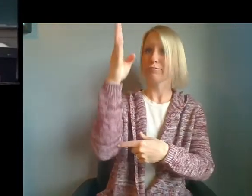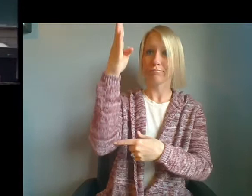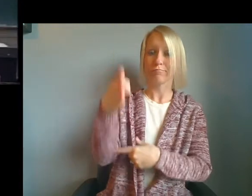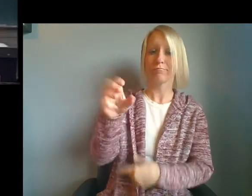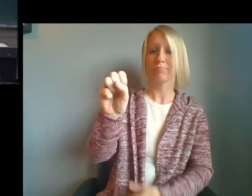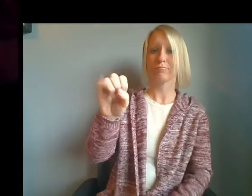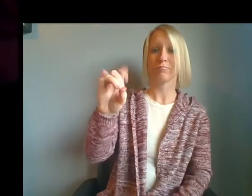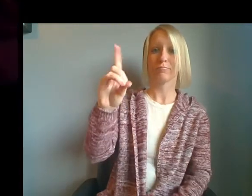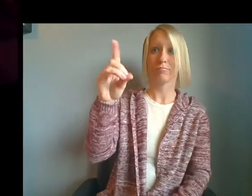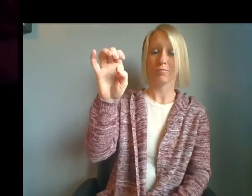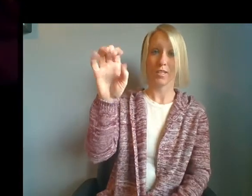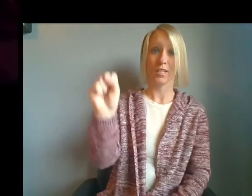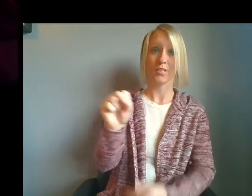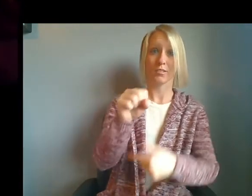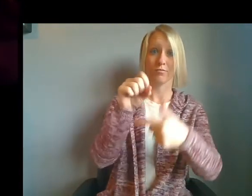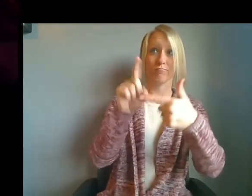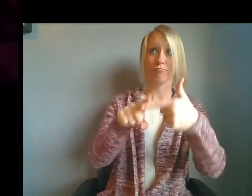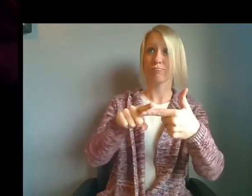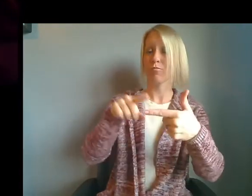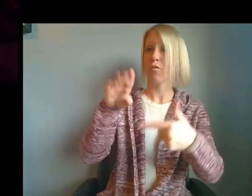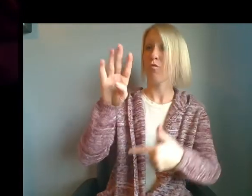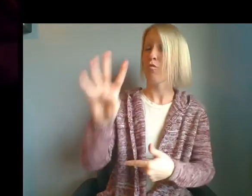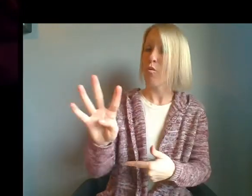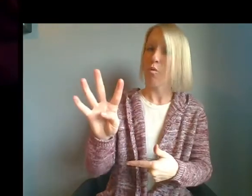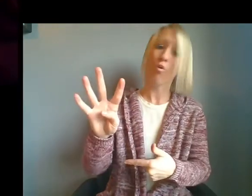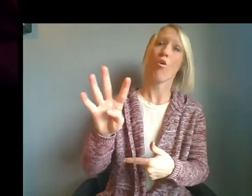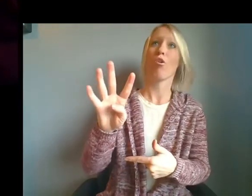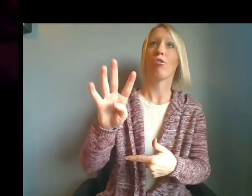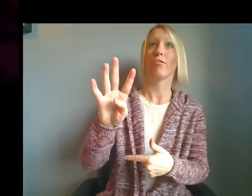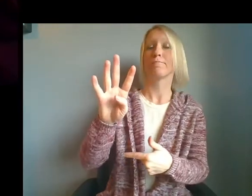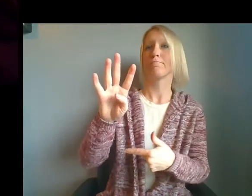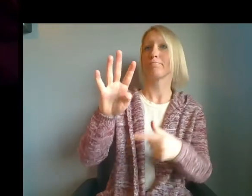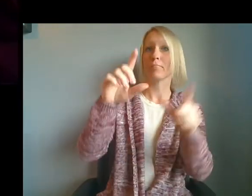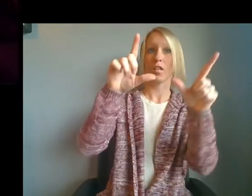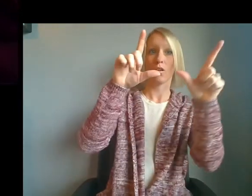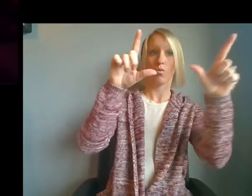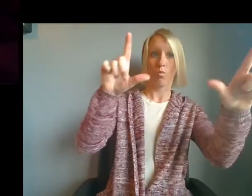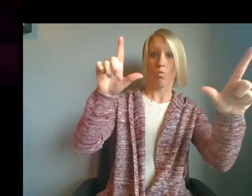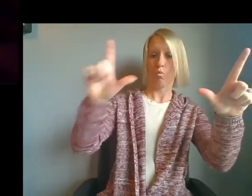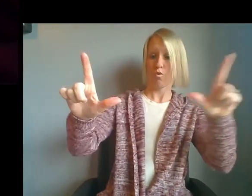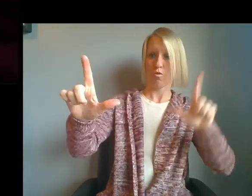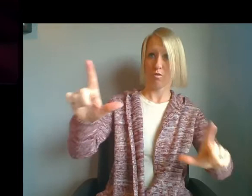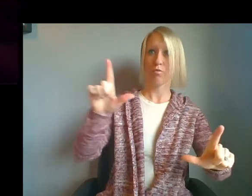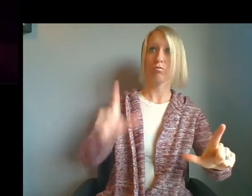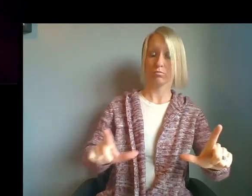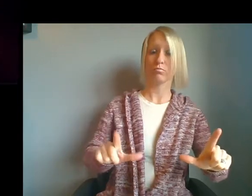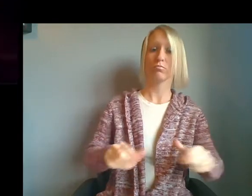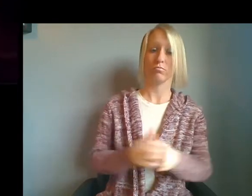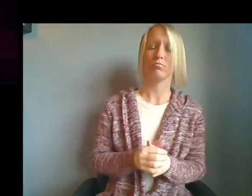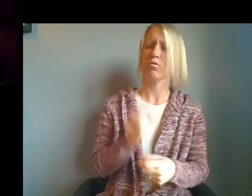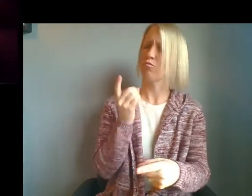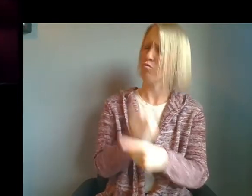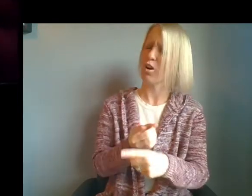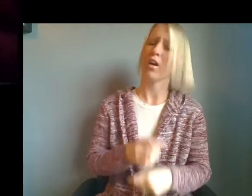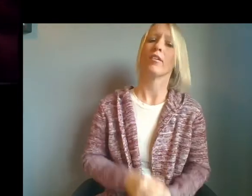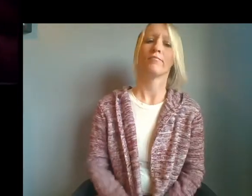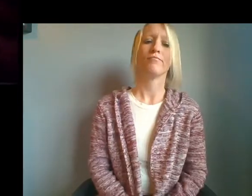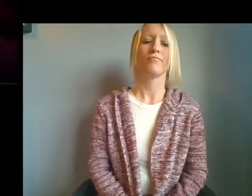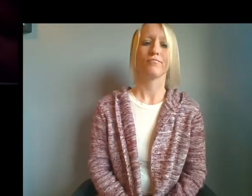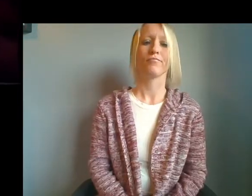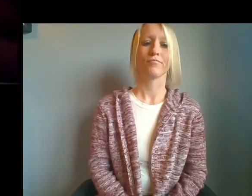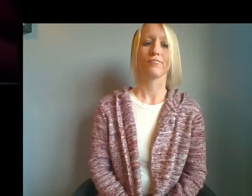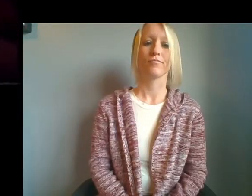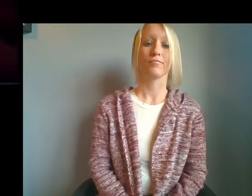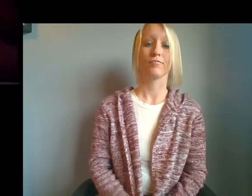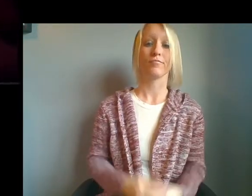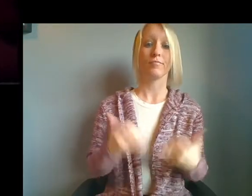the definition of a triangle? It has to have 3 equal sides. It doesn't have to be equal. They just have to